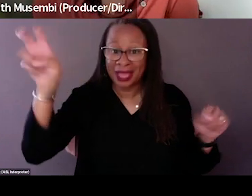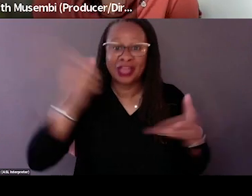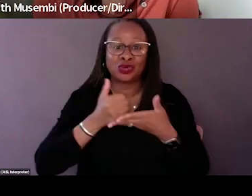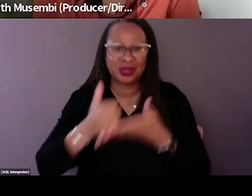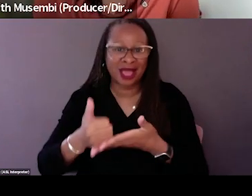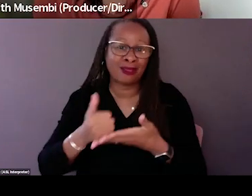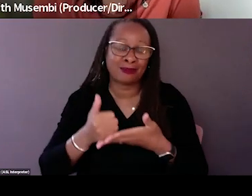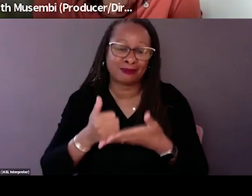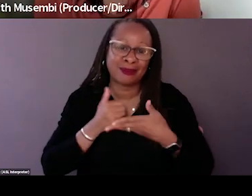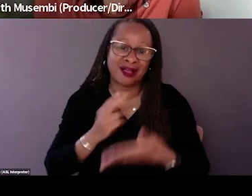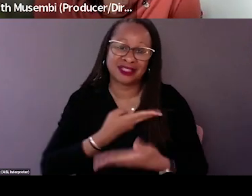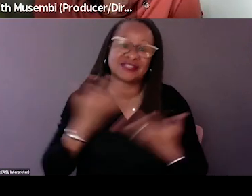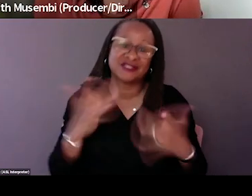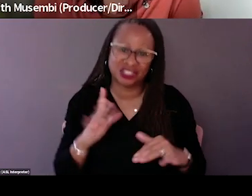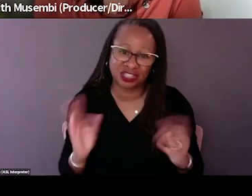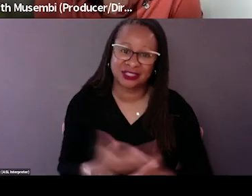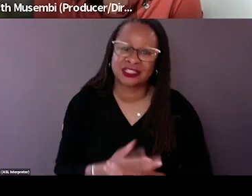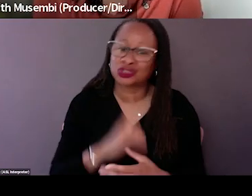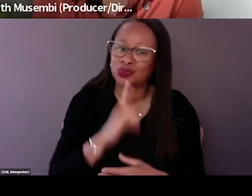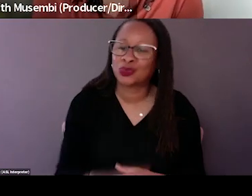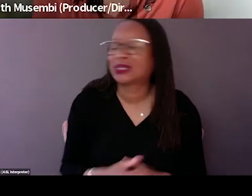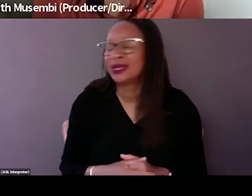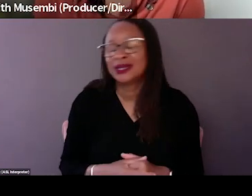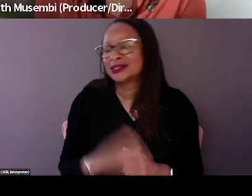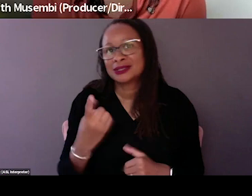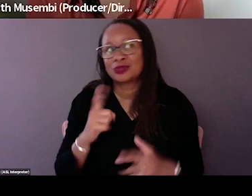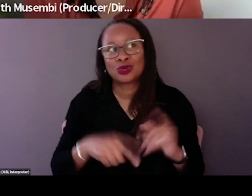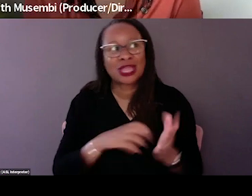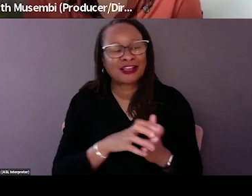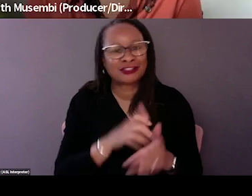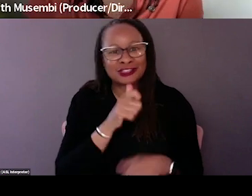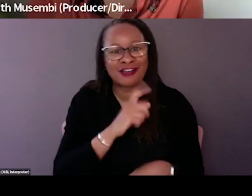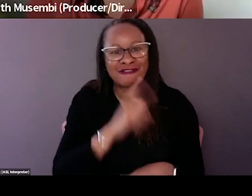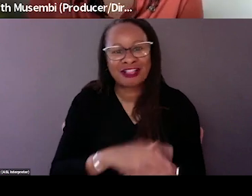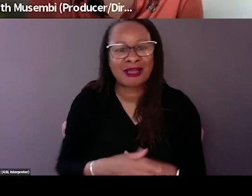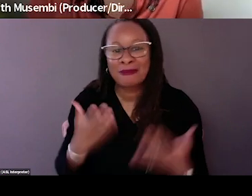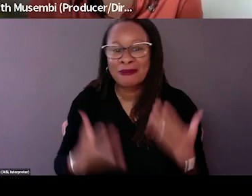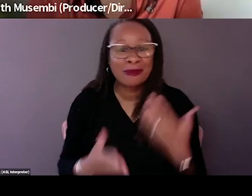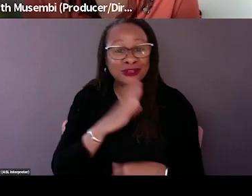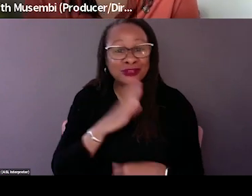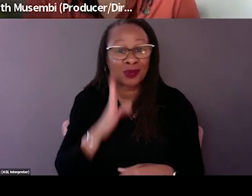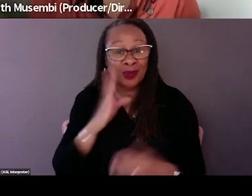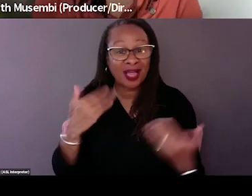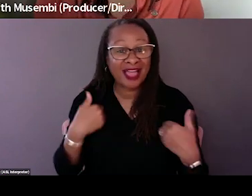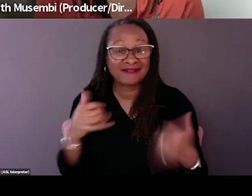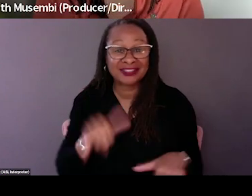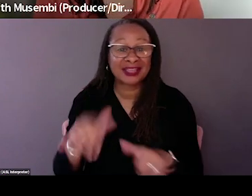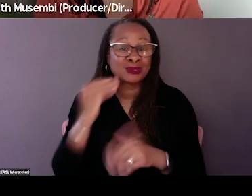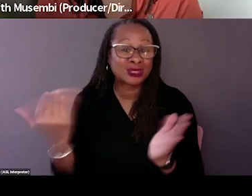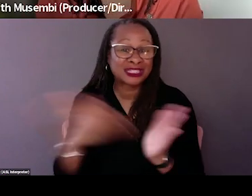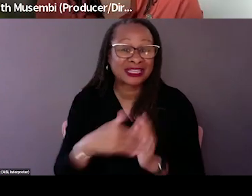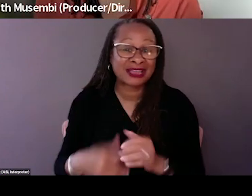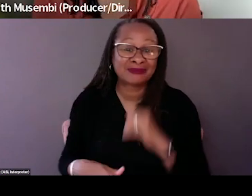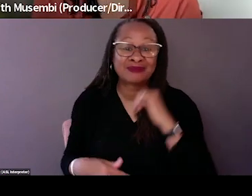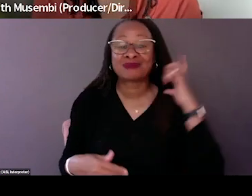been unbelievable, unreal, and probably never gonna have anything like this ever again. So just trying